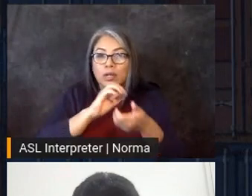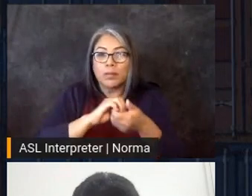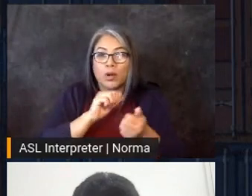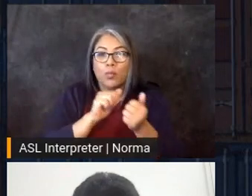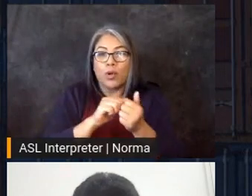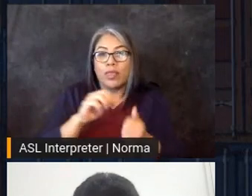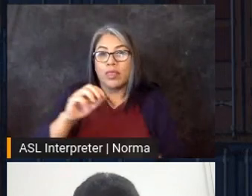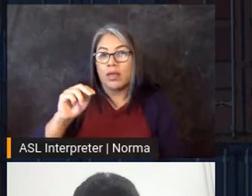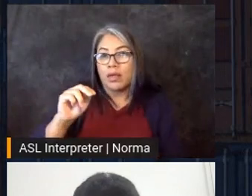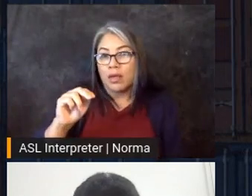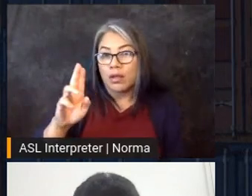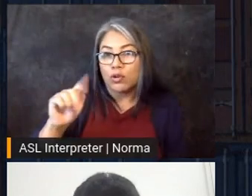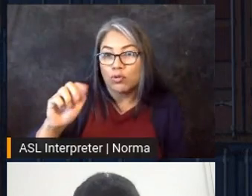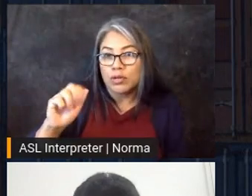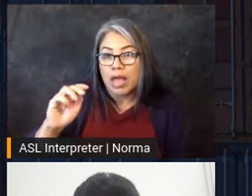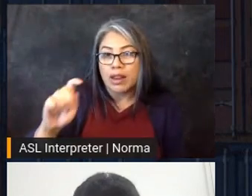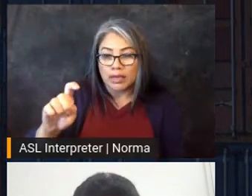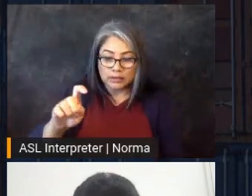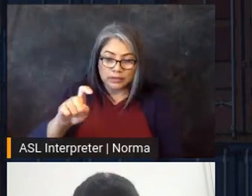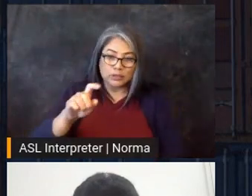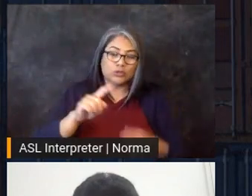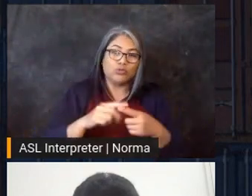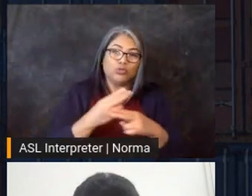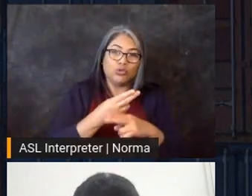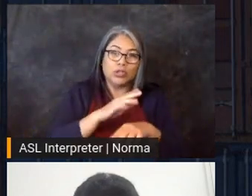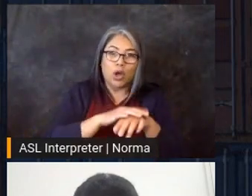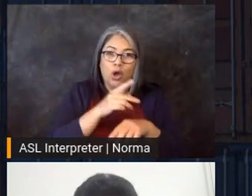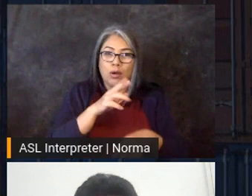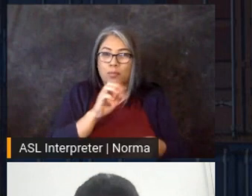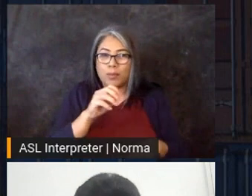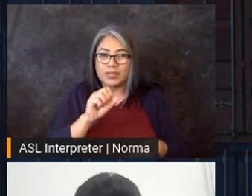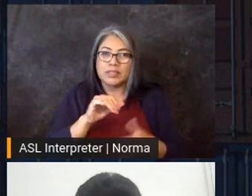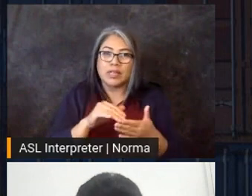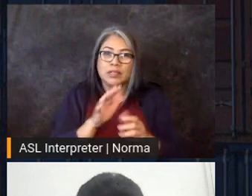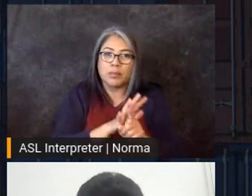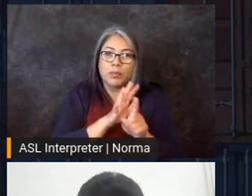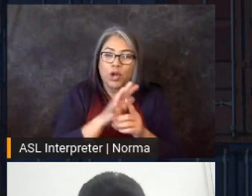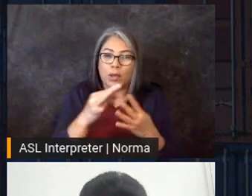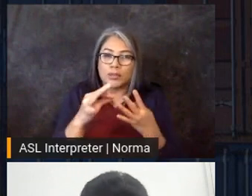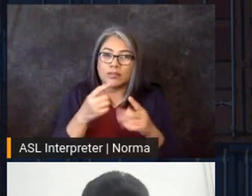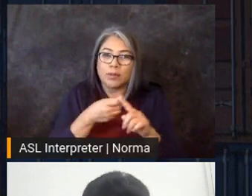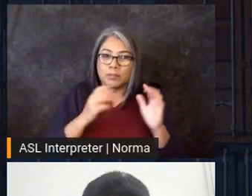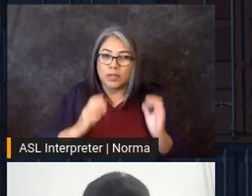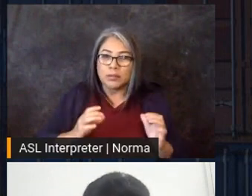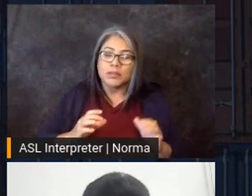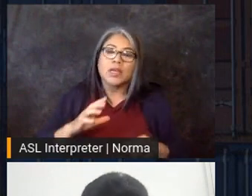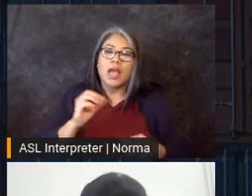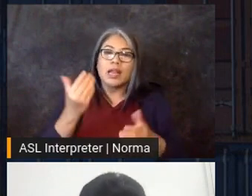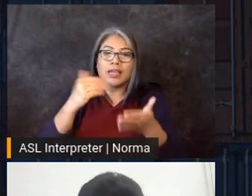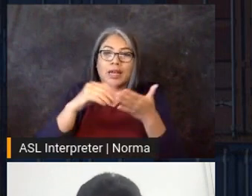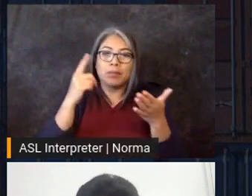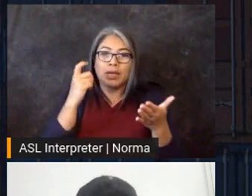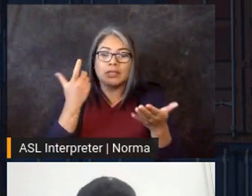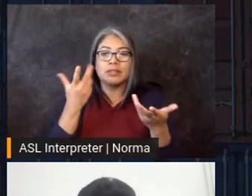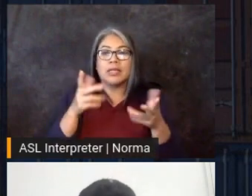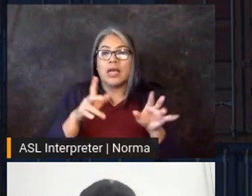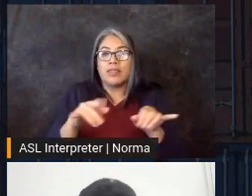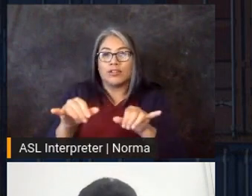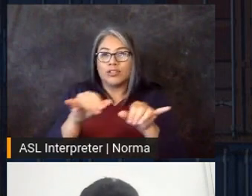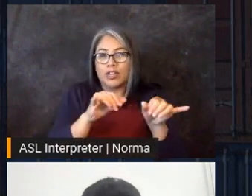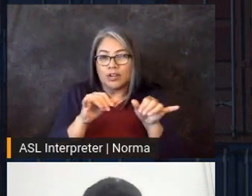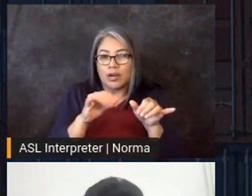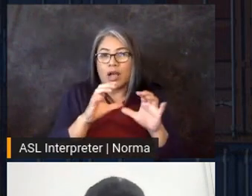customers using Nutanix AHV on premises. That's a popular option we've heard from customers. And again, because we're standardizing on Cluster